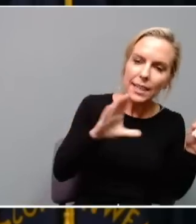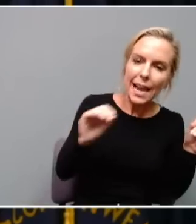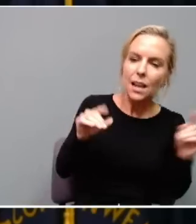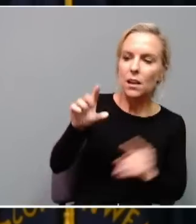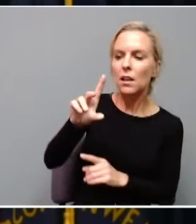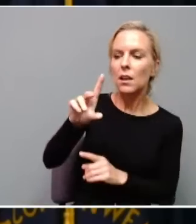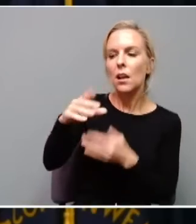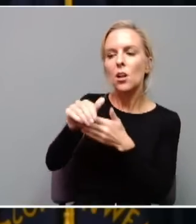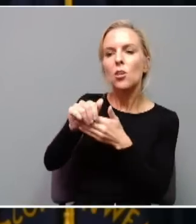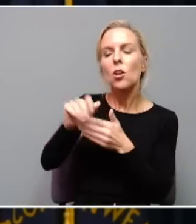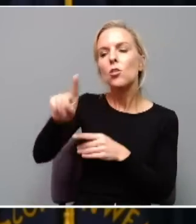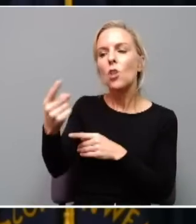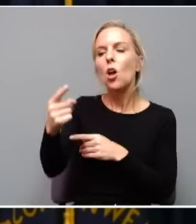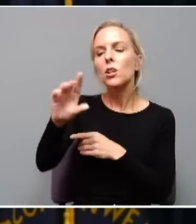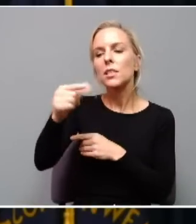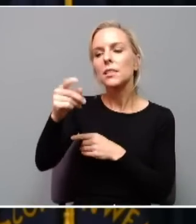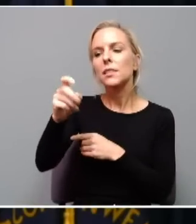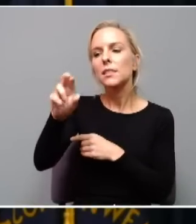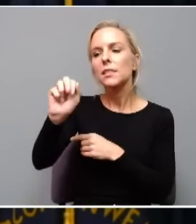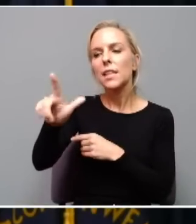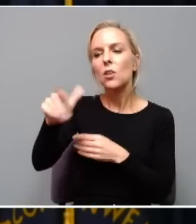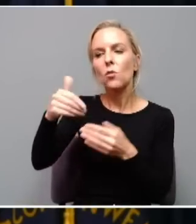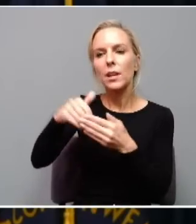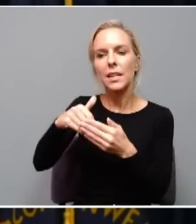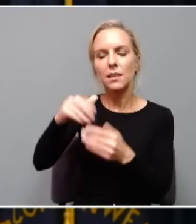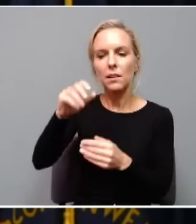Northern Kentucky, and so much more.